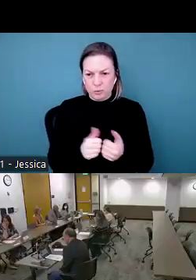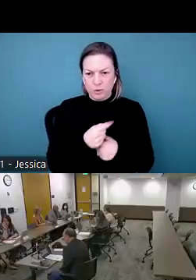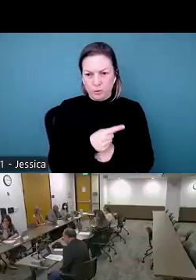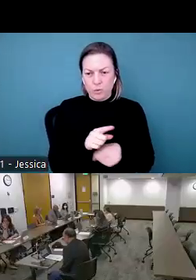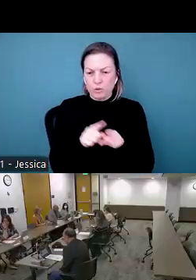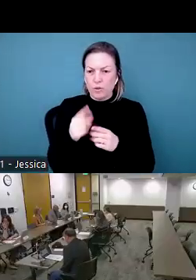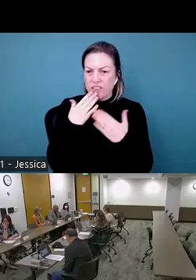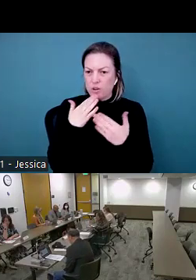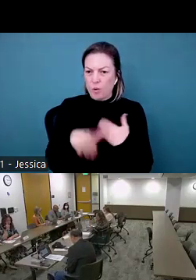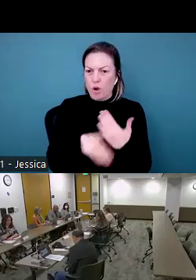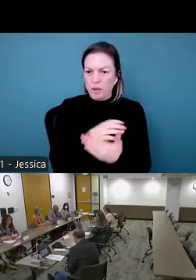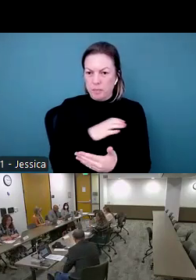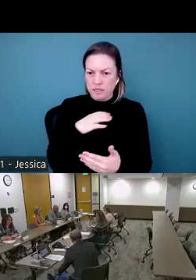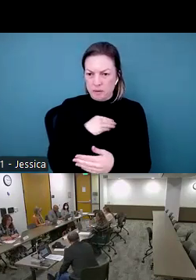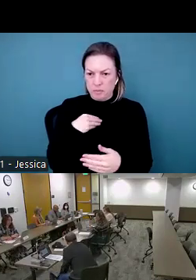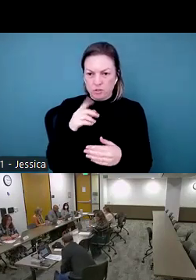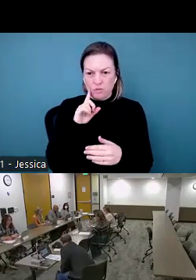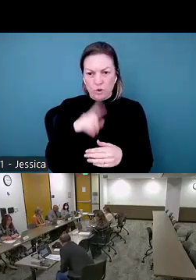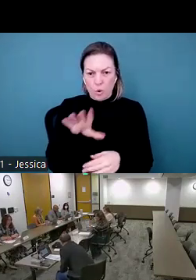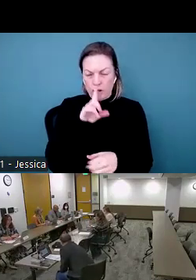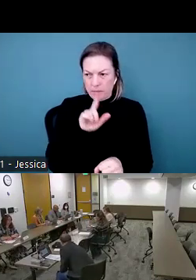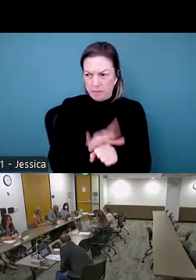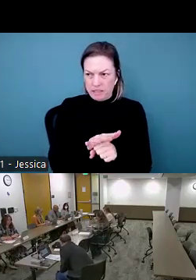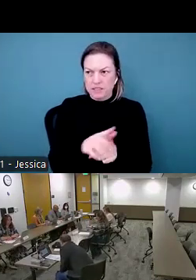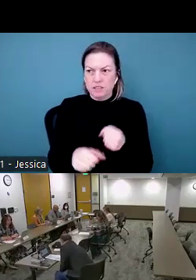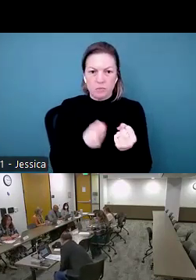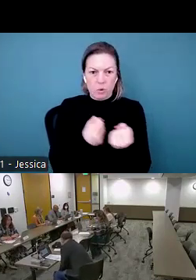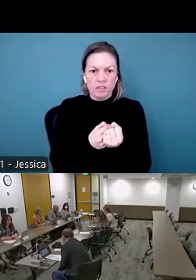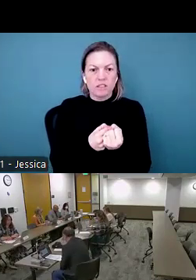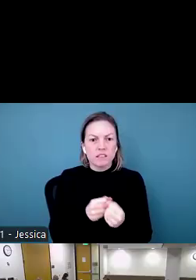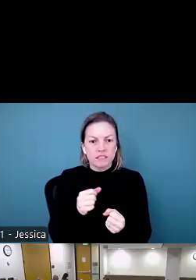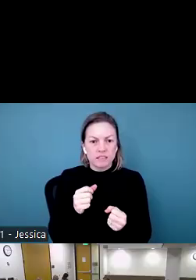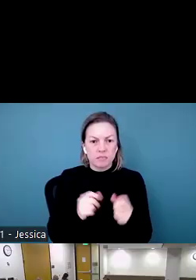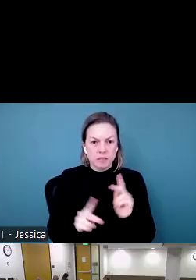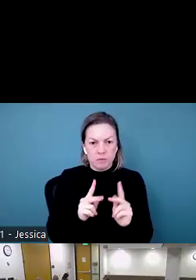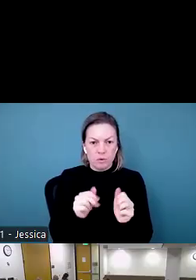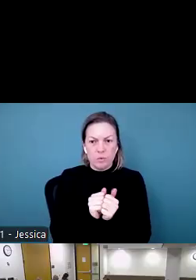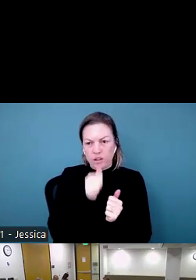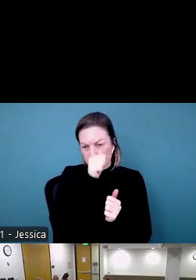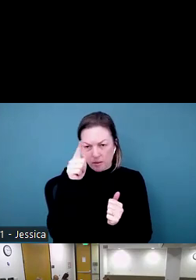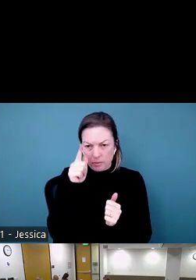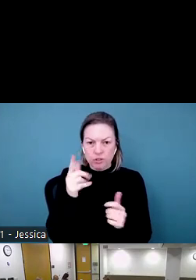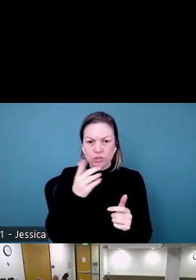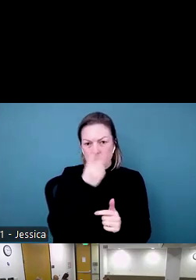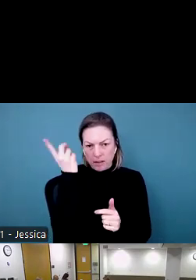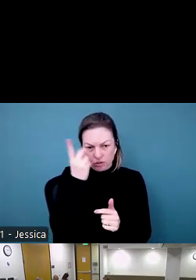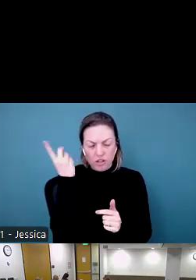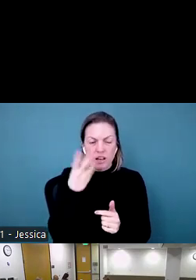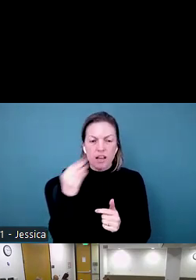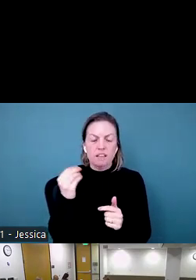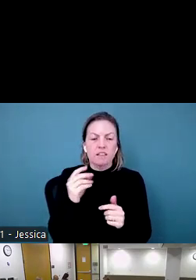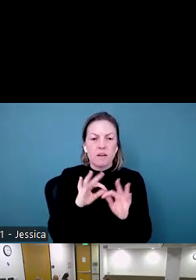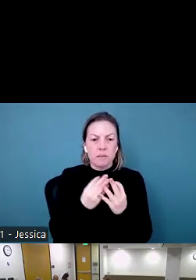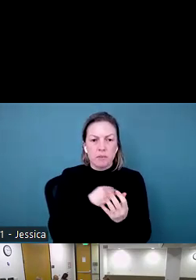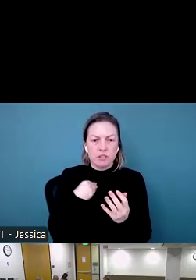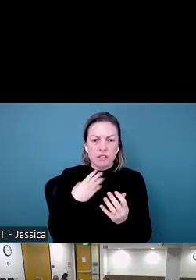of the committee members for their commitment to supporting individuals with Alzheimer's and dementia, family members, and caregivers. And